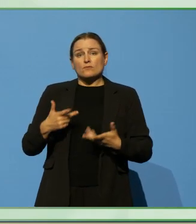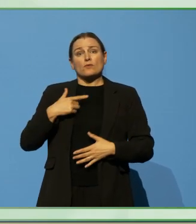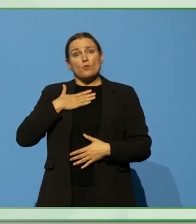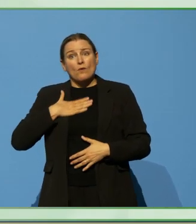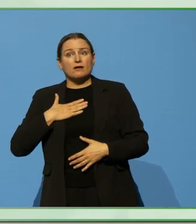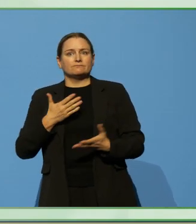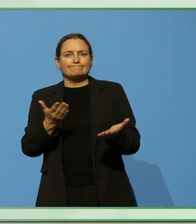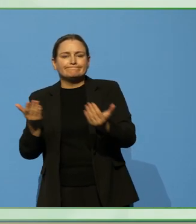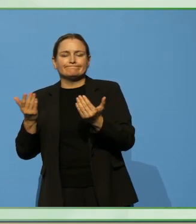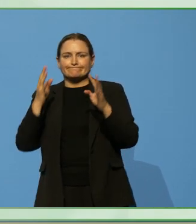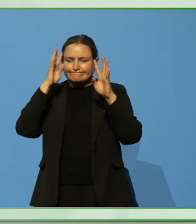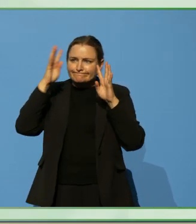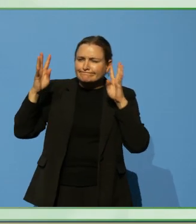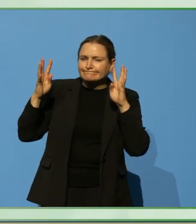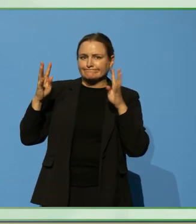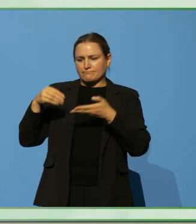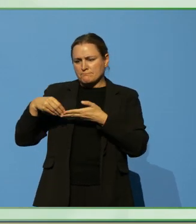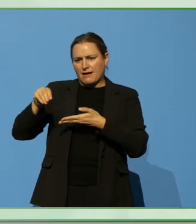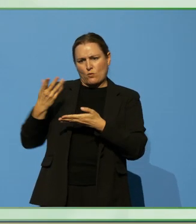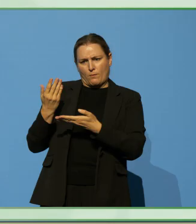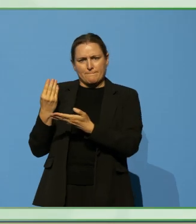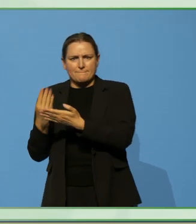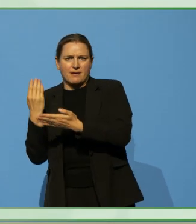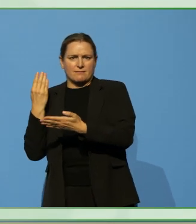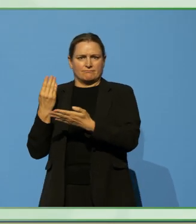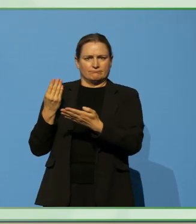is also ensuring inclusiveness.